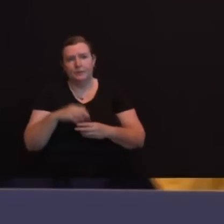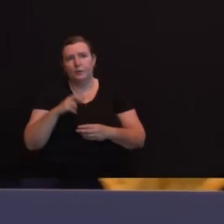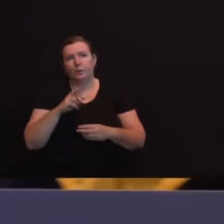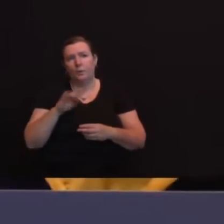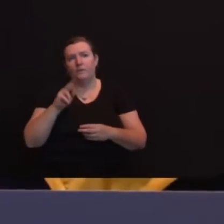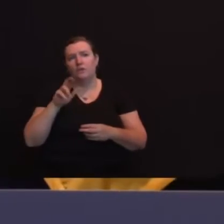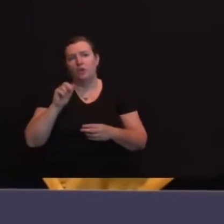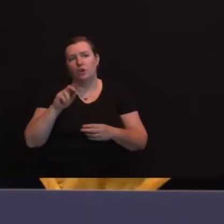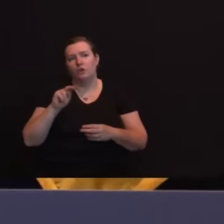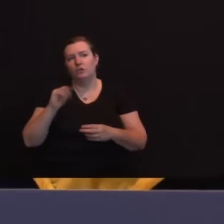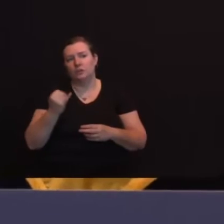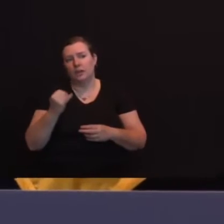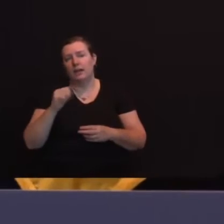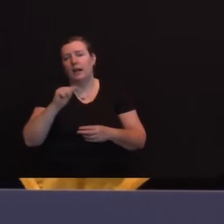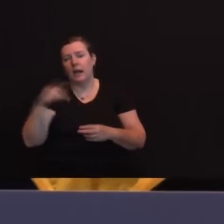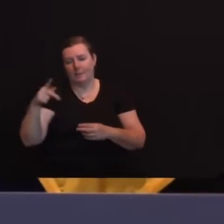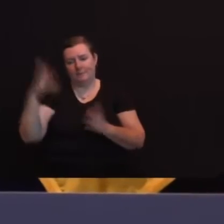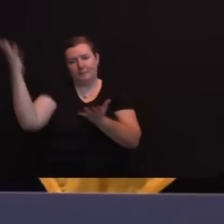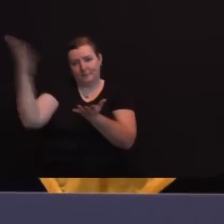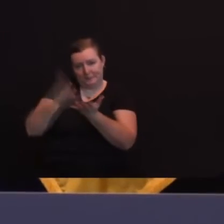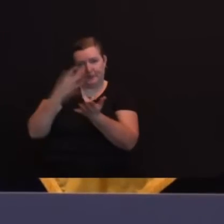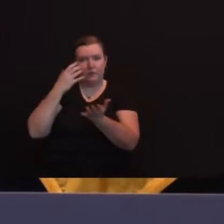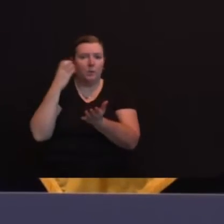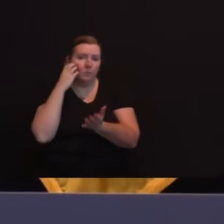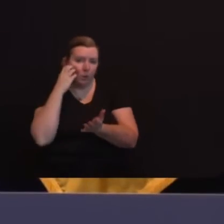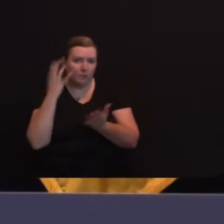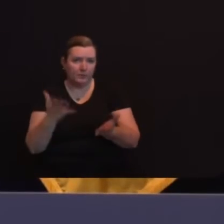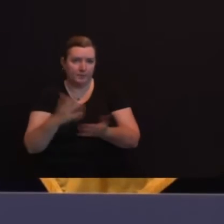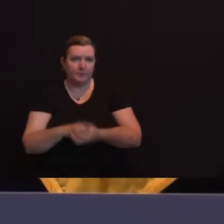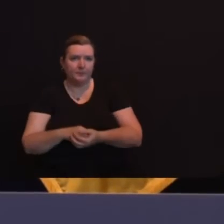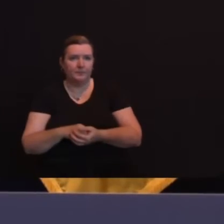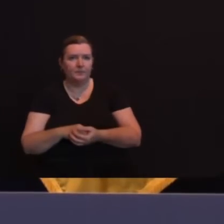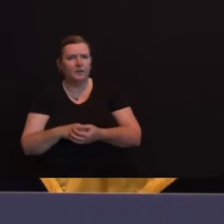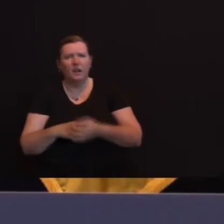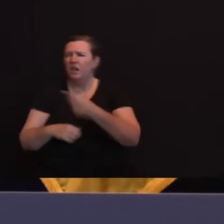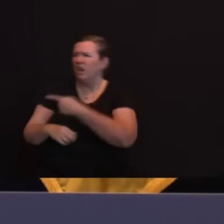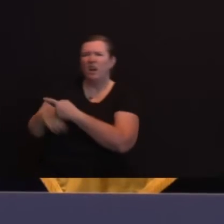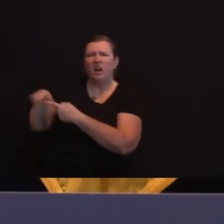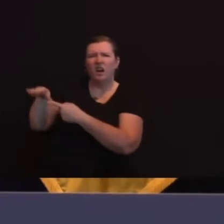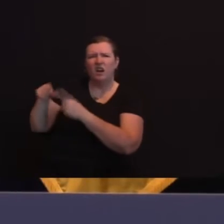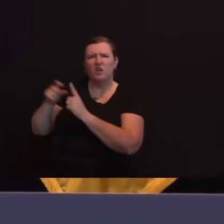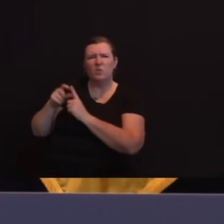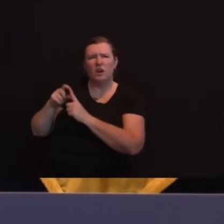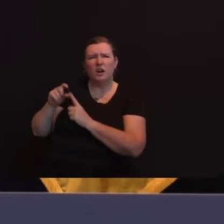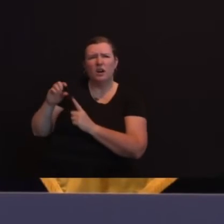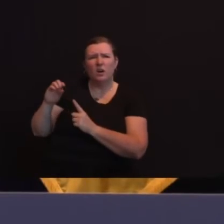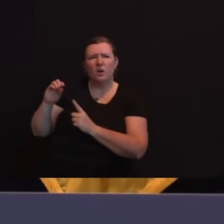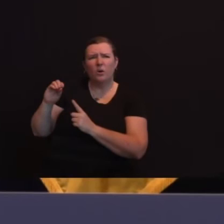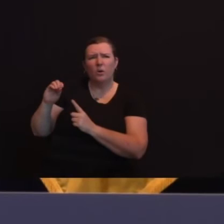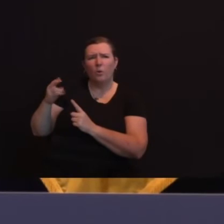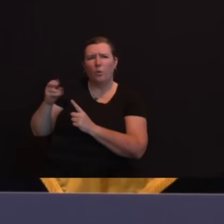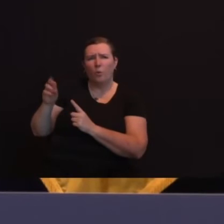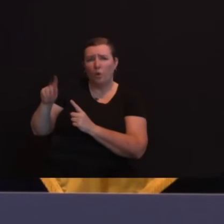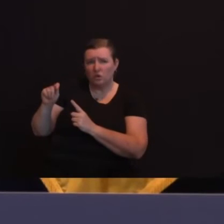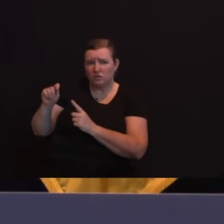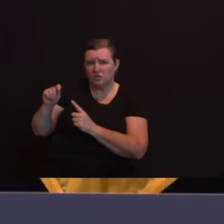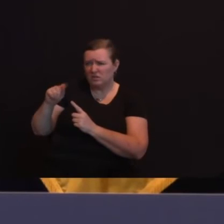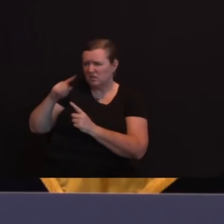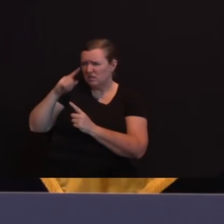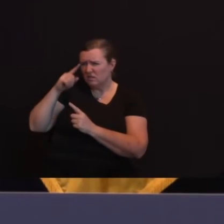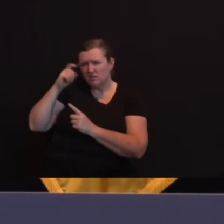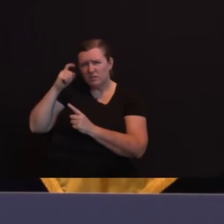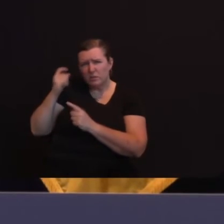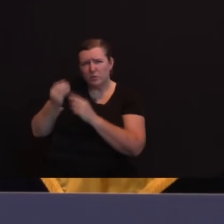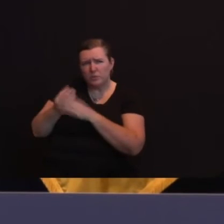couple of quick things. Number one, you used the word cohort, and there was some confusion in the spring and summer about what